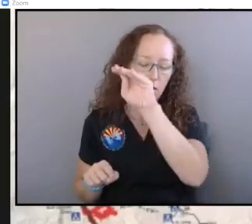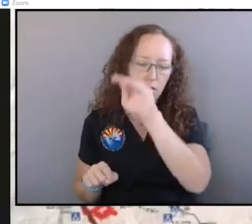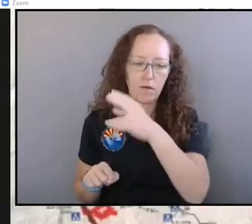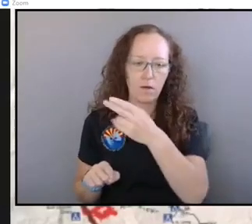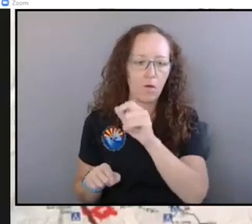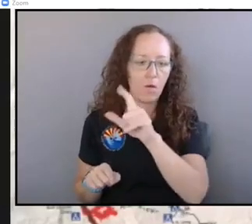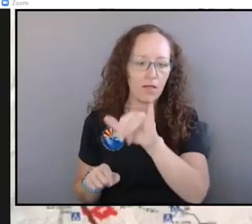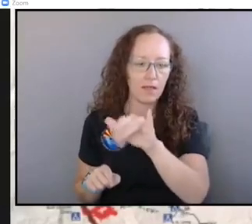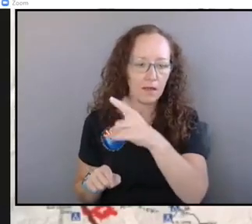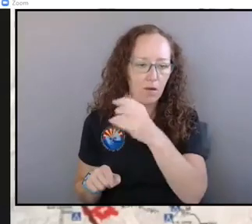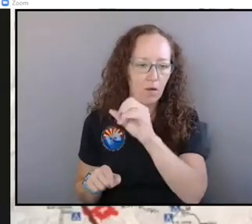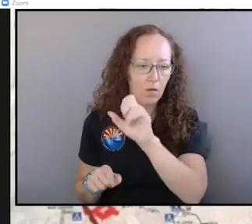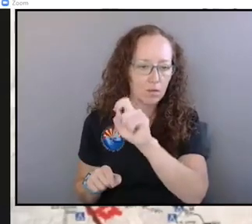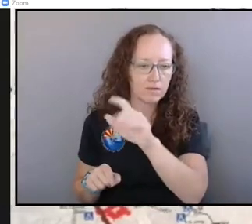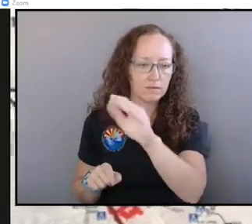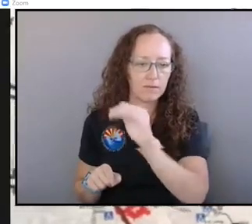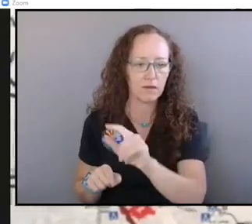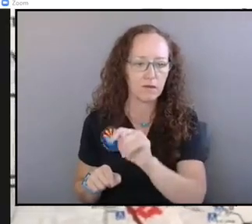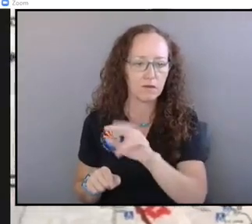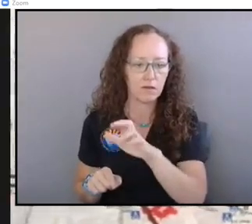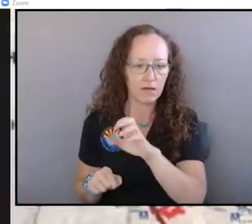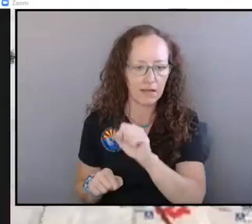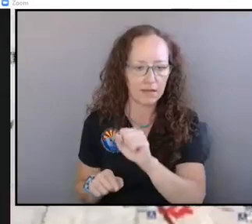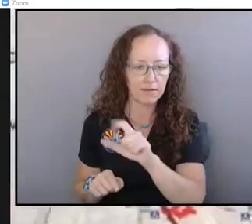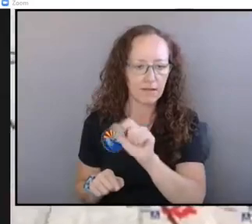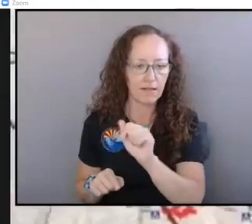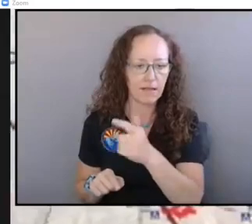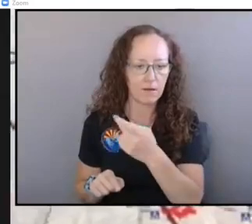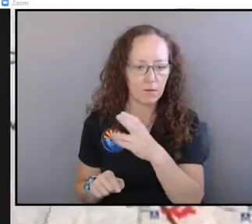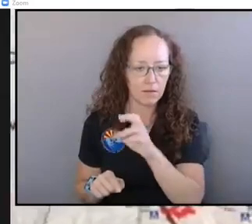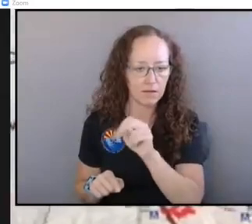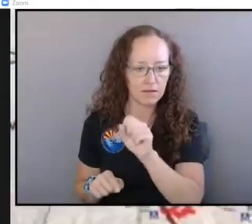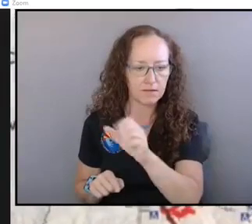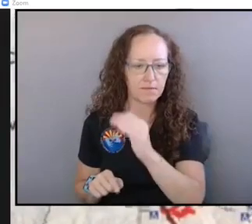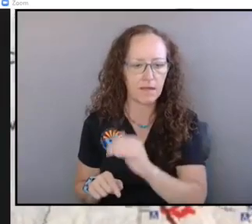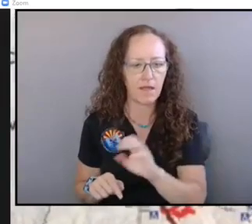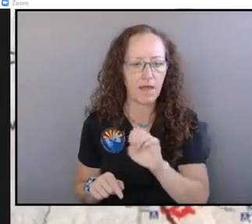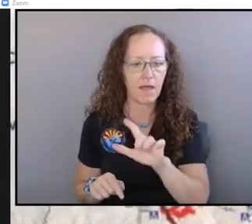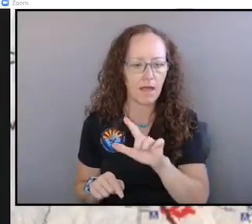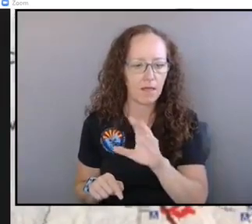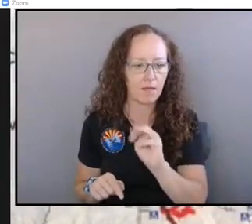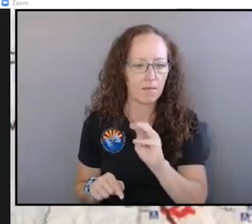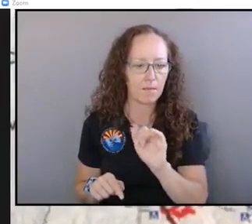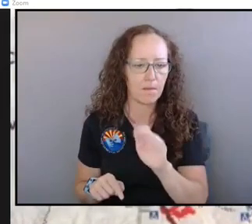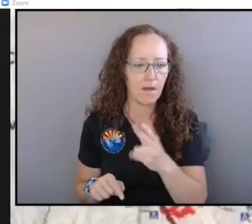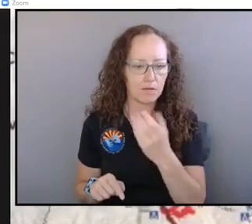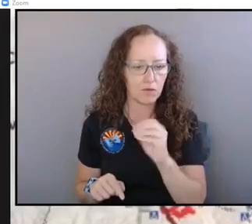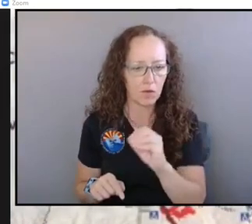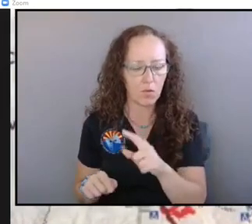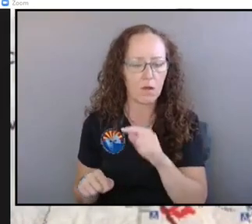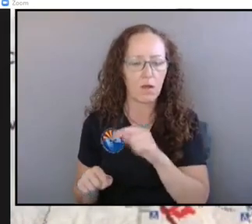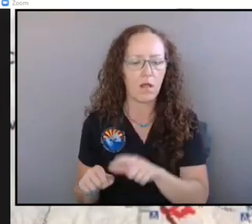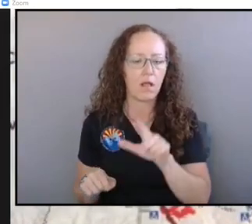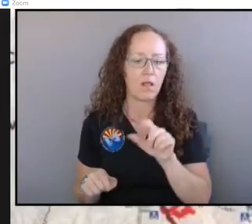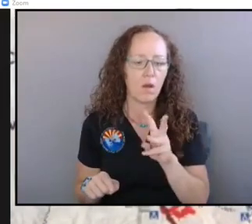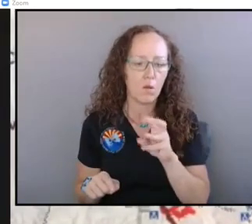Lagunas, El Macho, and Lower La Posada. So those areas have been moved into a go status.